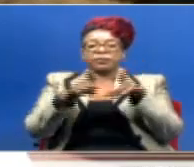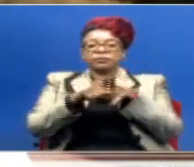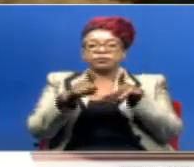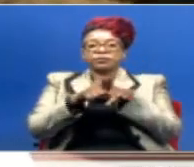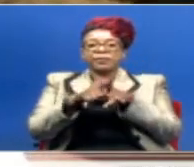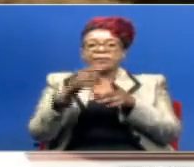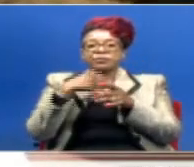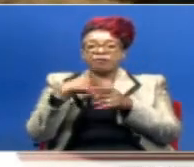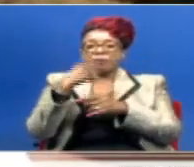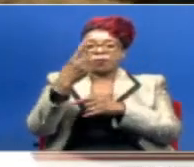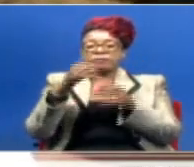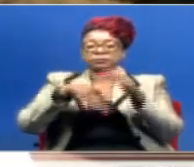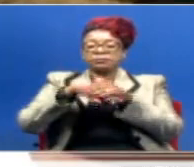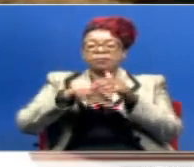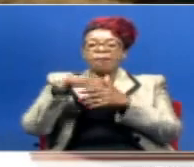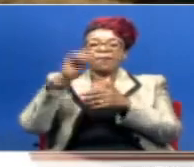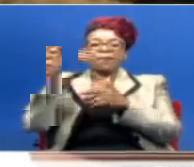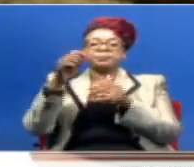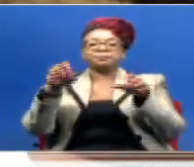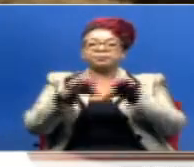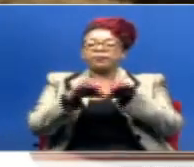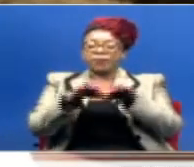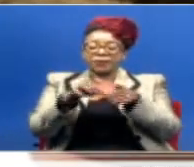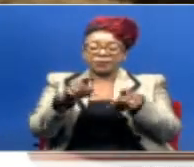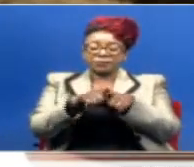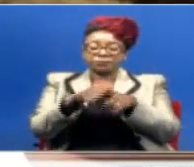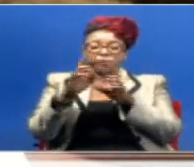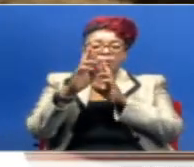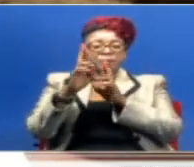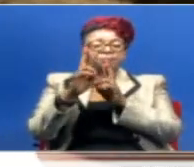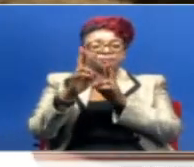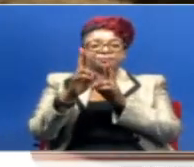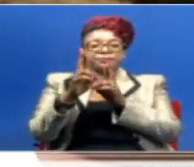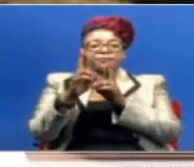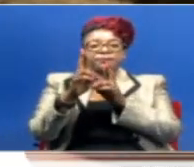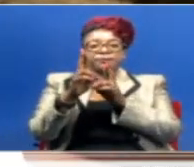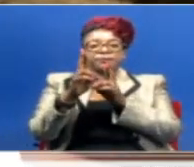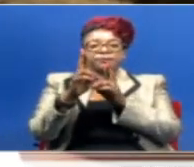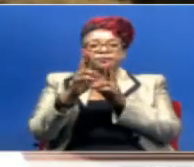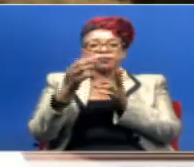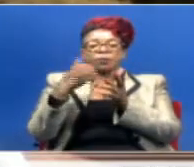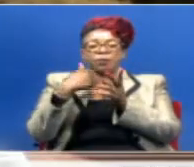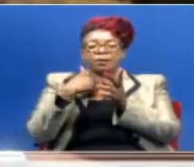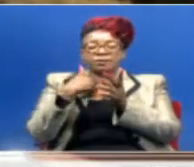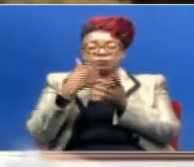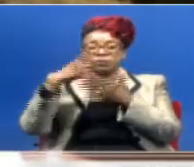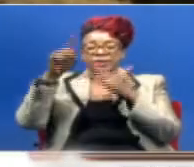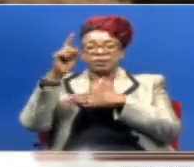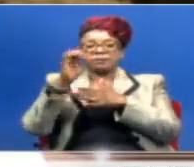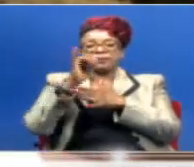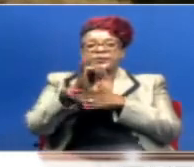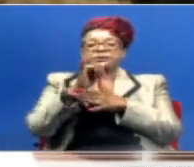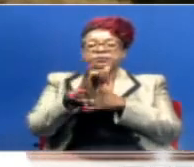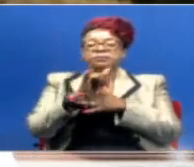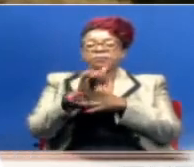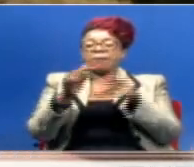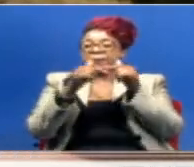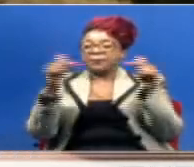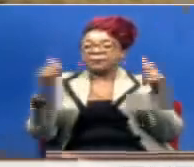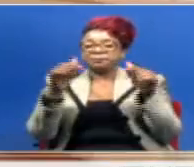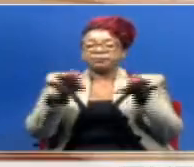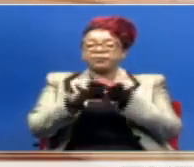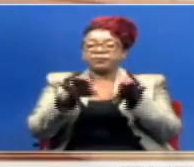match against Kenya Pipeline, and we are hopeful that we are. We have that hope that we are going to win the match against Kenya Pipeline and be the champions this